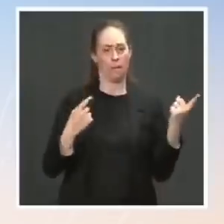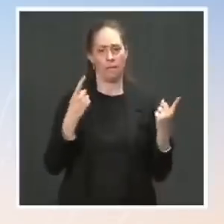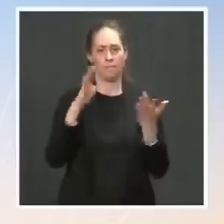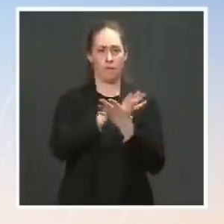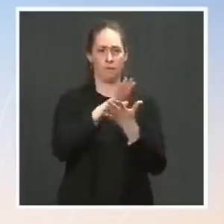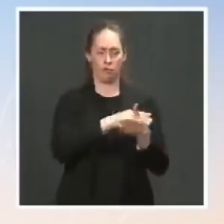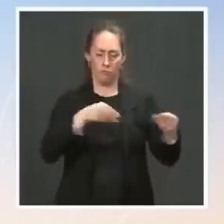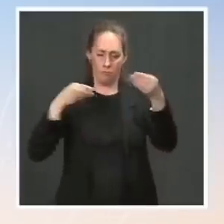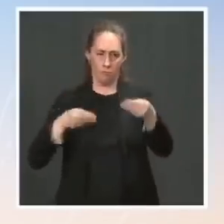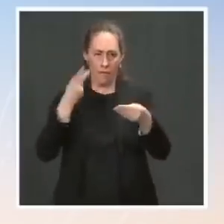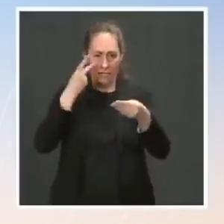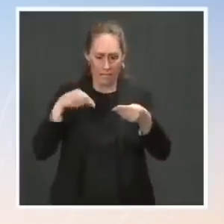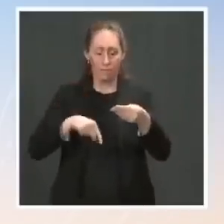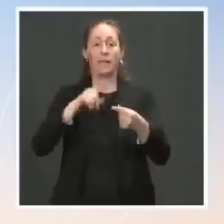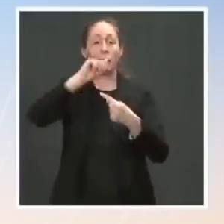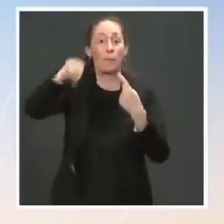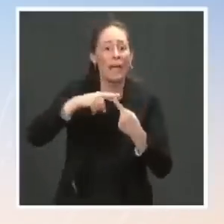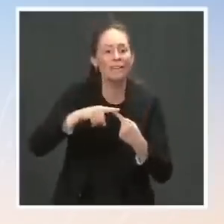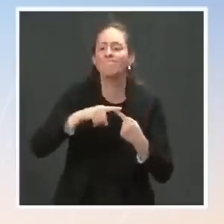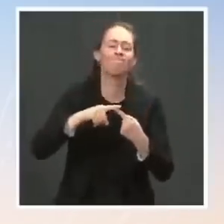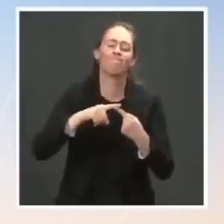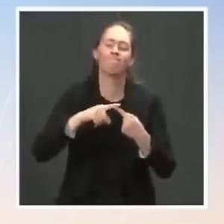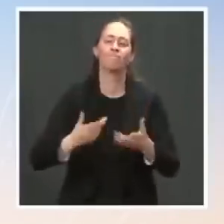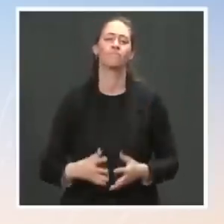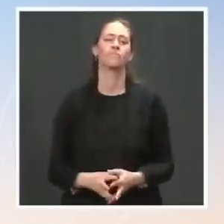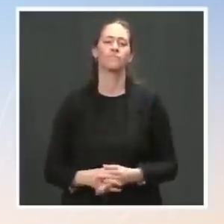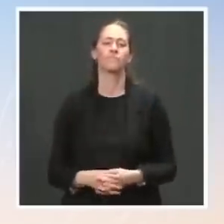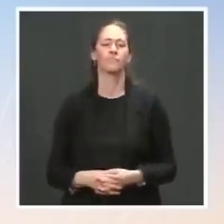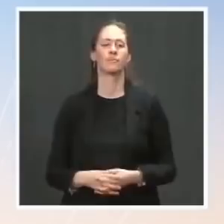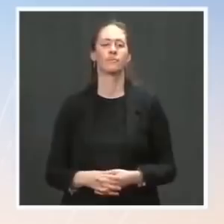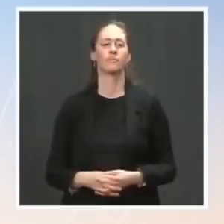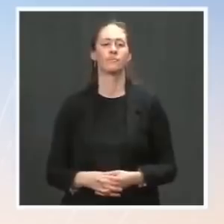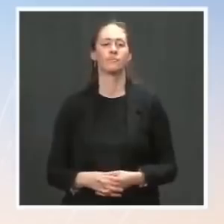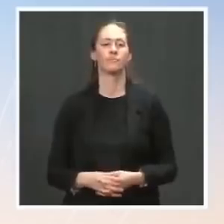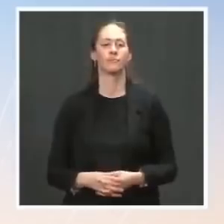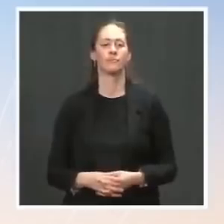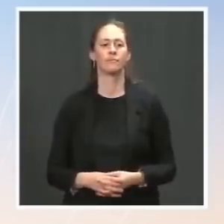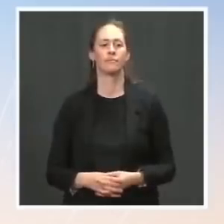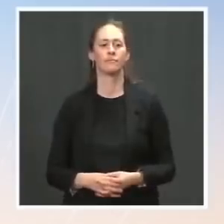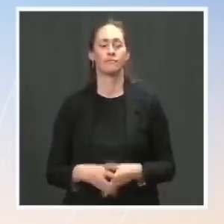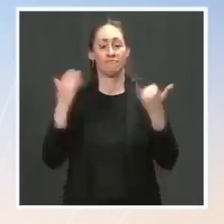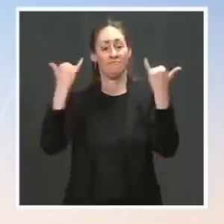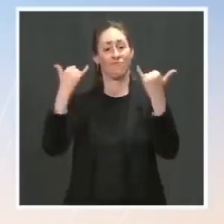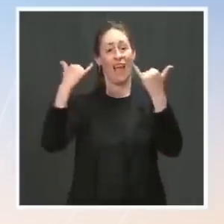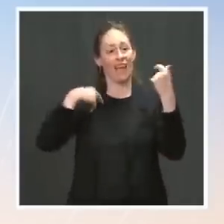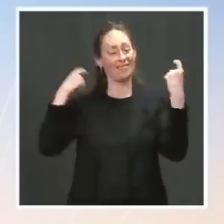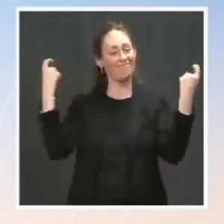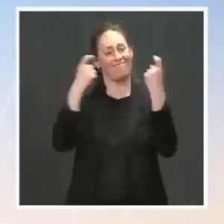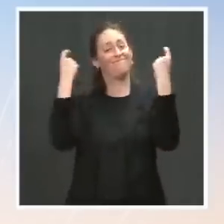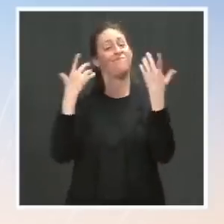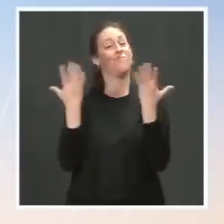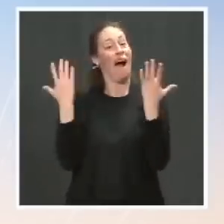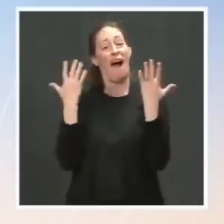Go ahead. Thanks, Jen. I know we're celebrating 200 million shots today, but there's some indications that, at the very least,